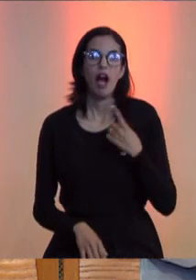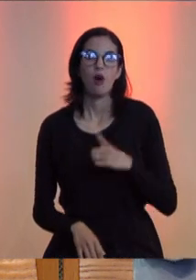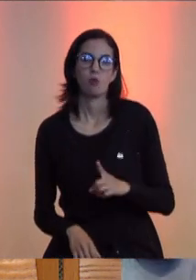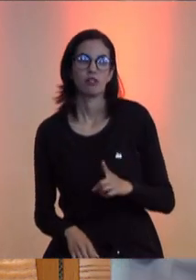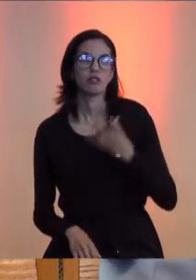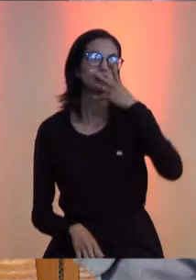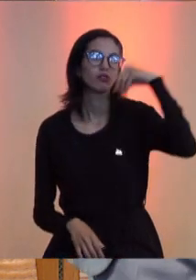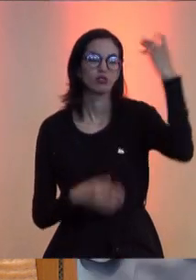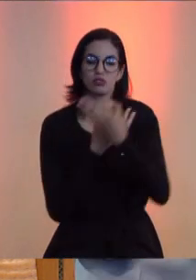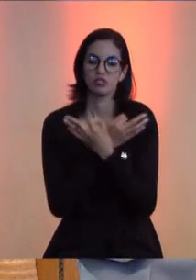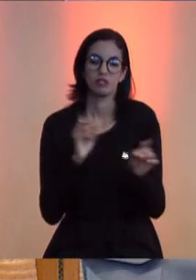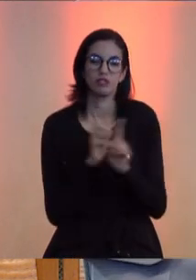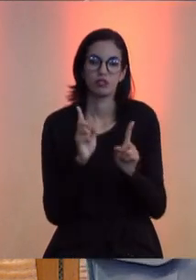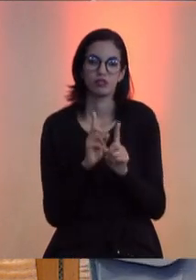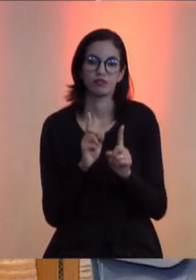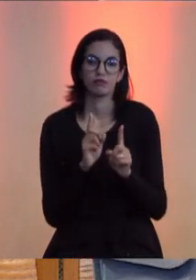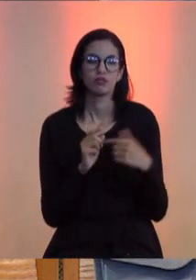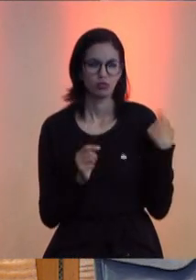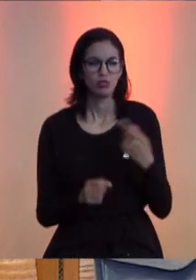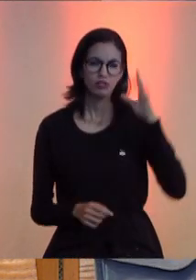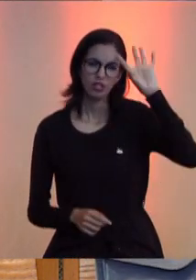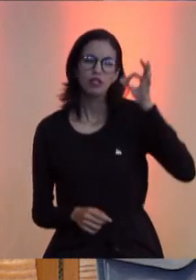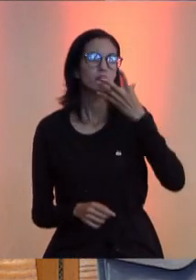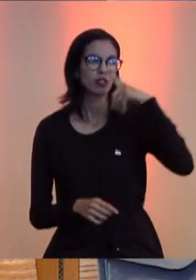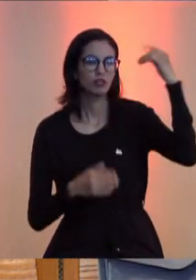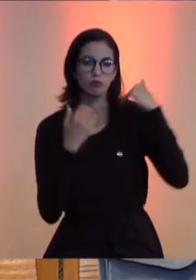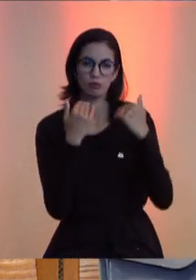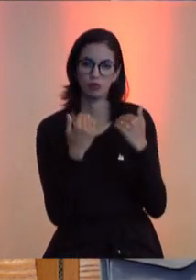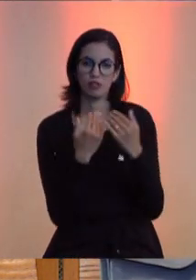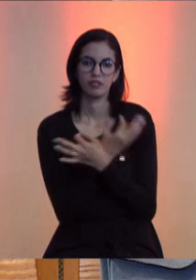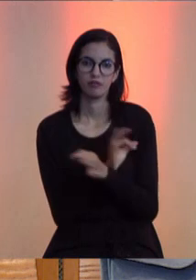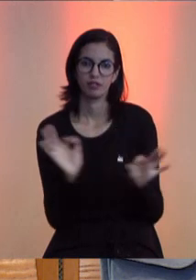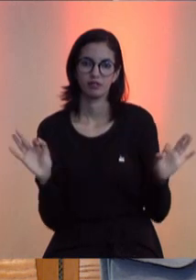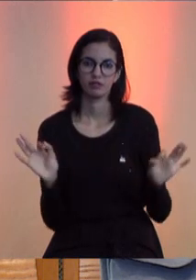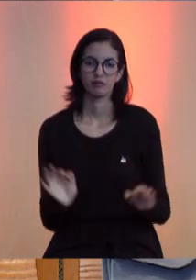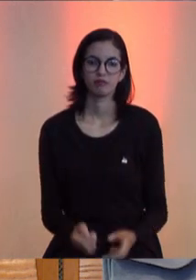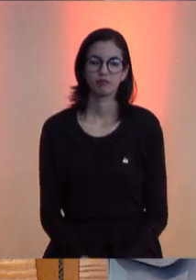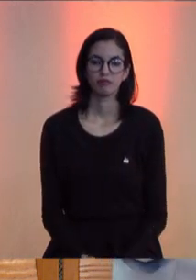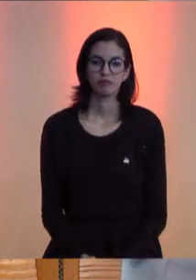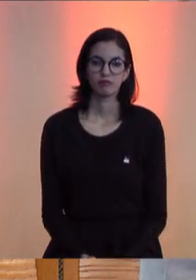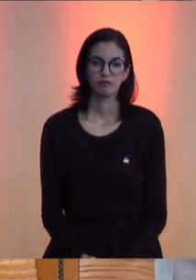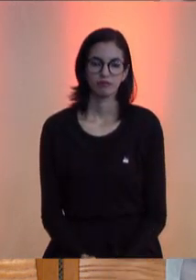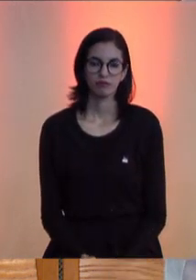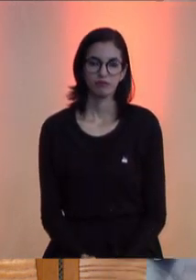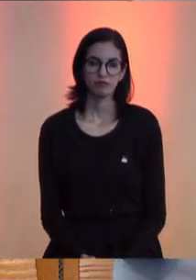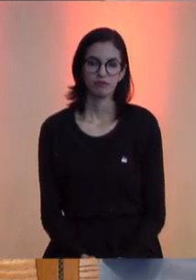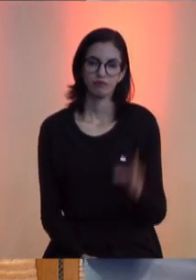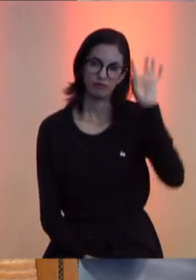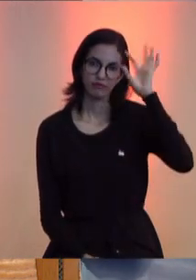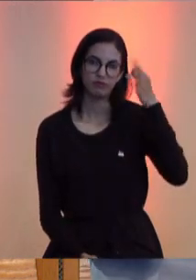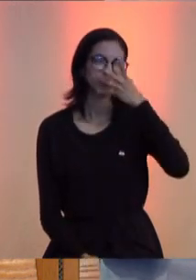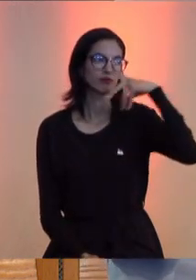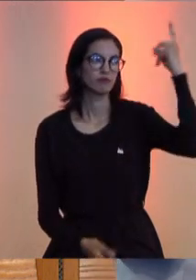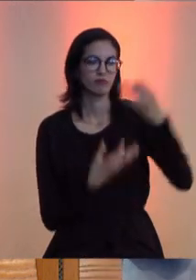us. Sabemos que puede liberarnos. We know our God can save us. Sabemos que nuestro Dios puede salvarnos.